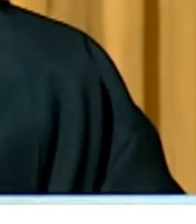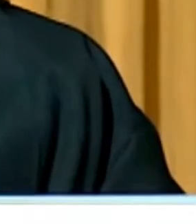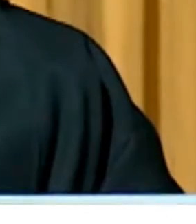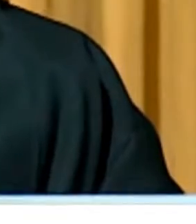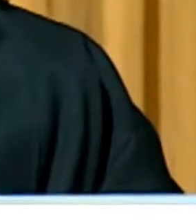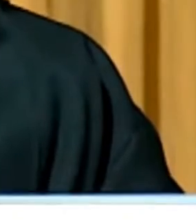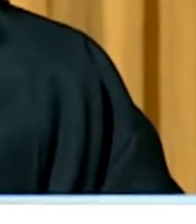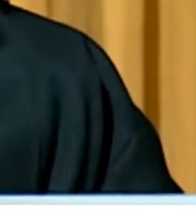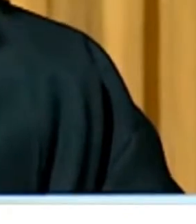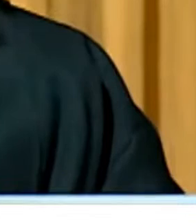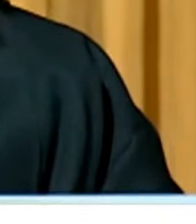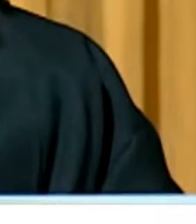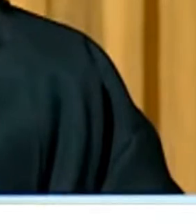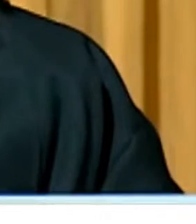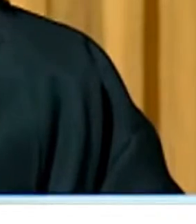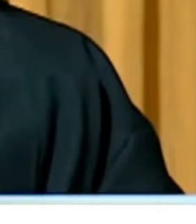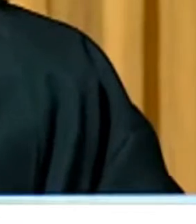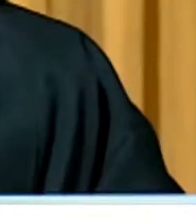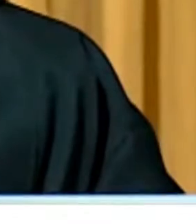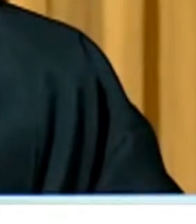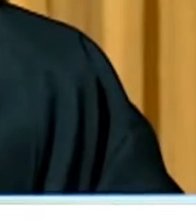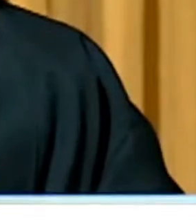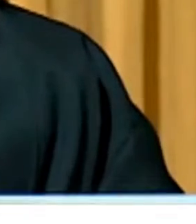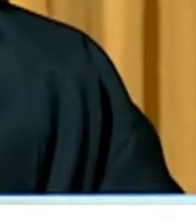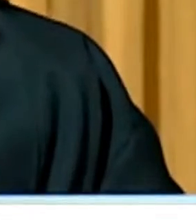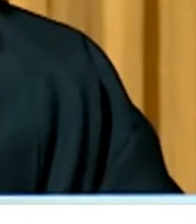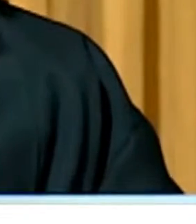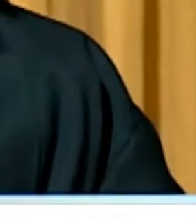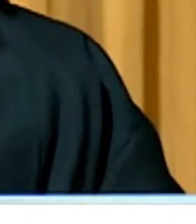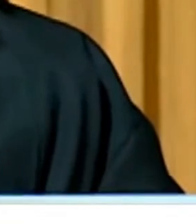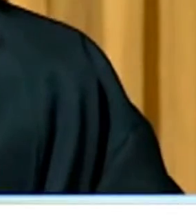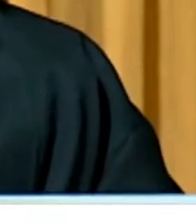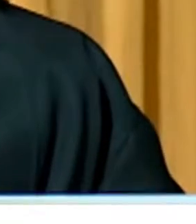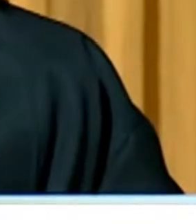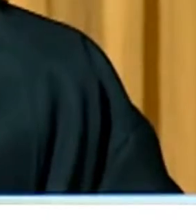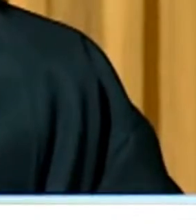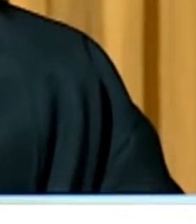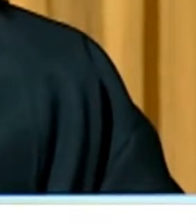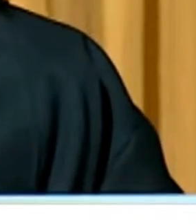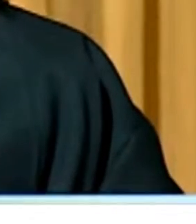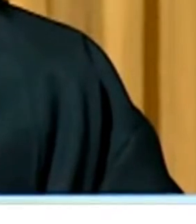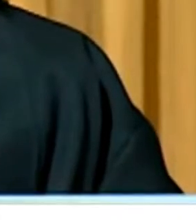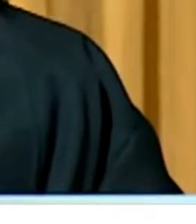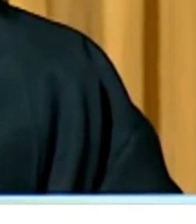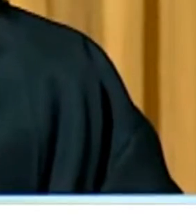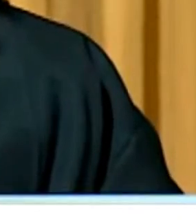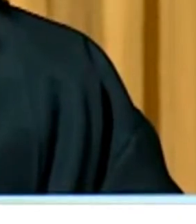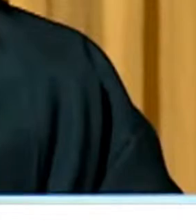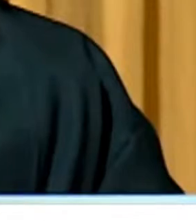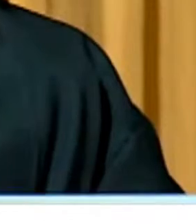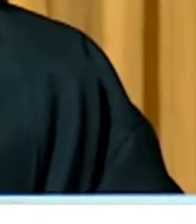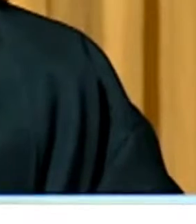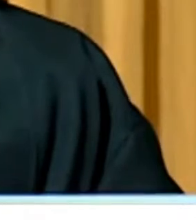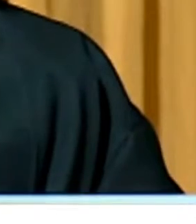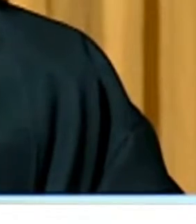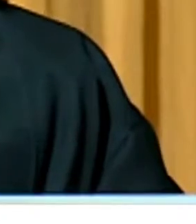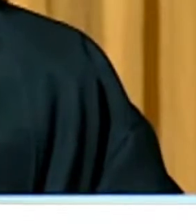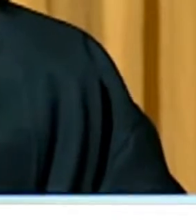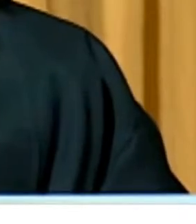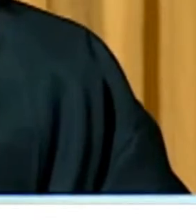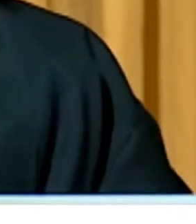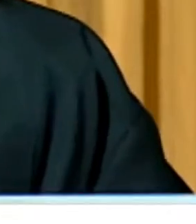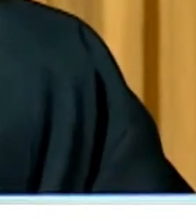fair trial and right to natural justice were contravened, and the learned judges were wrong in making adverse orders against him personally. I would